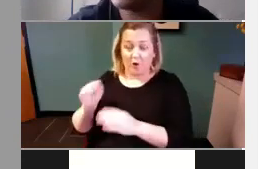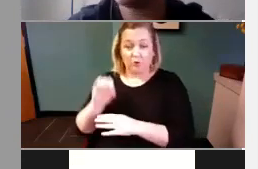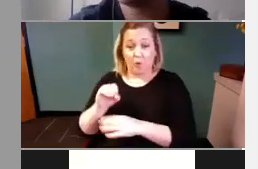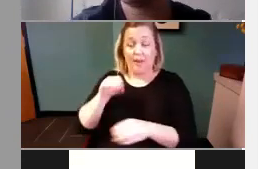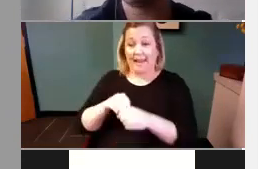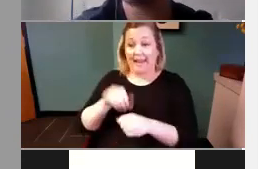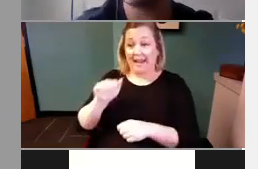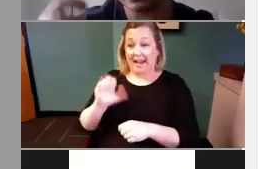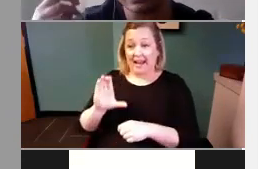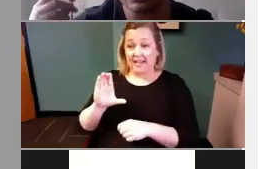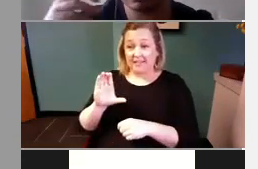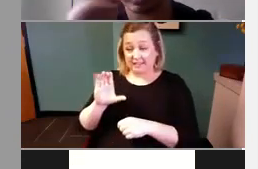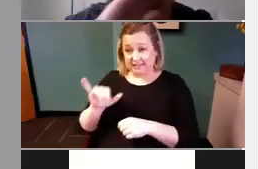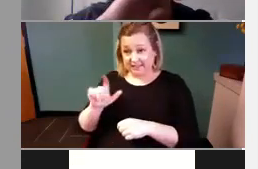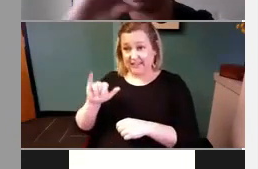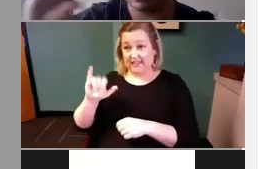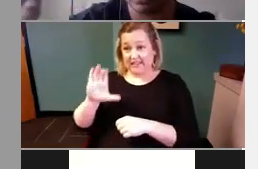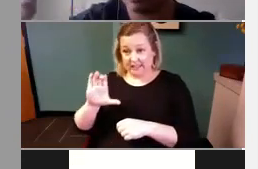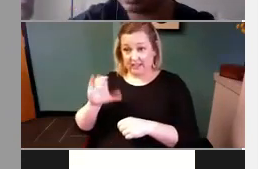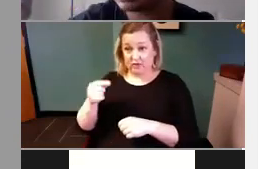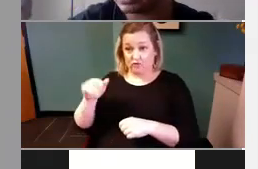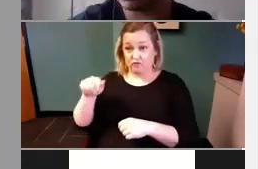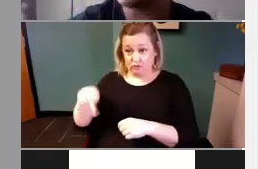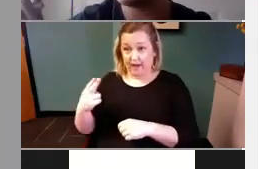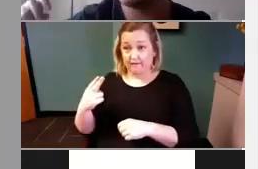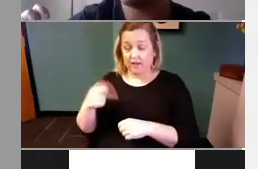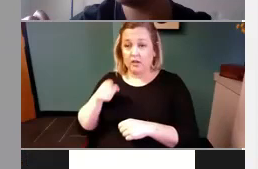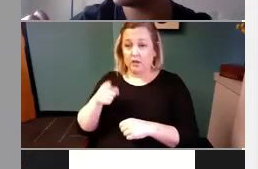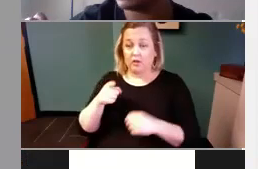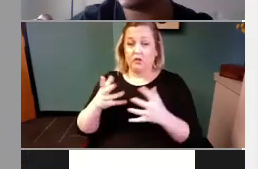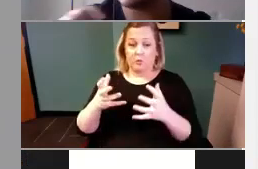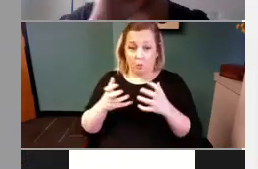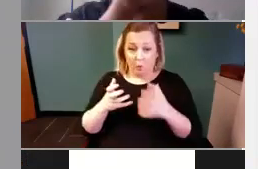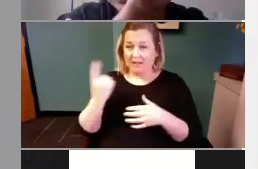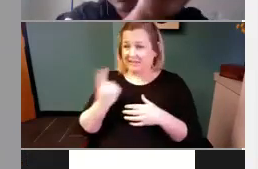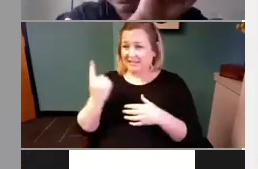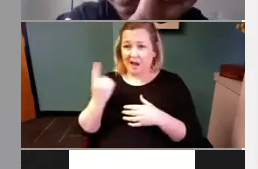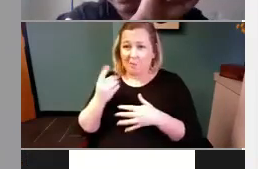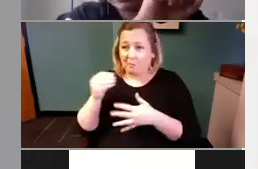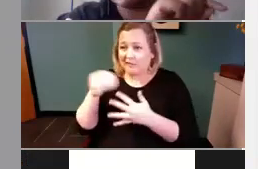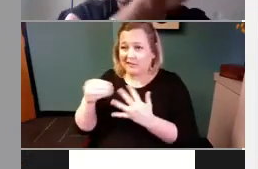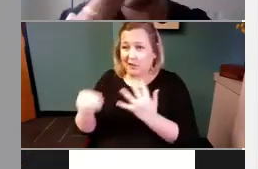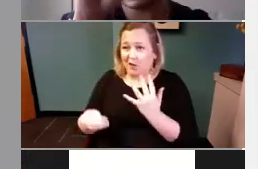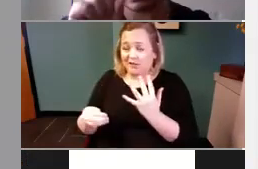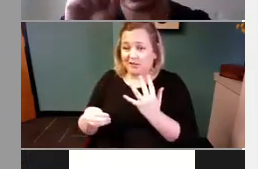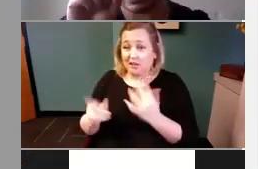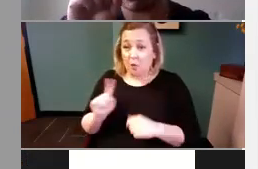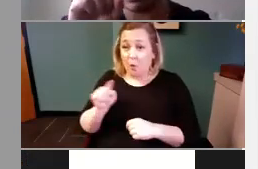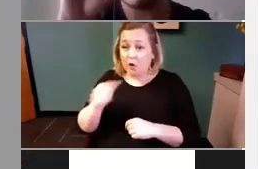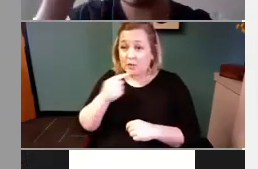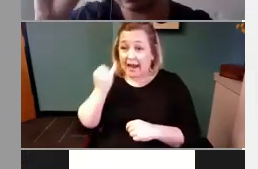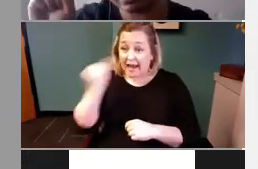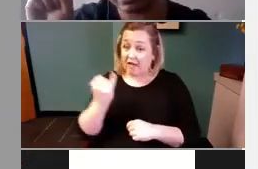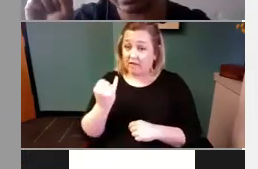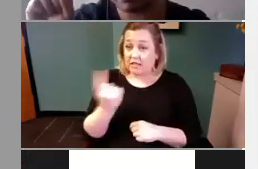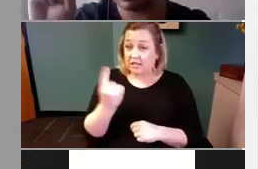would want a causality sequence where you say that if something happens, then the next thing can